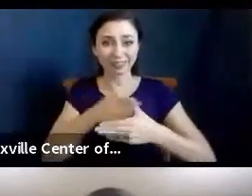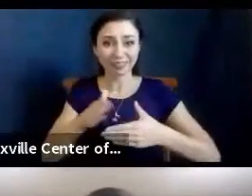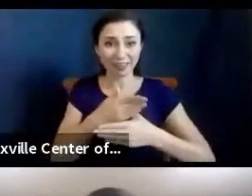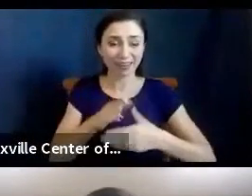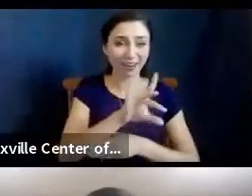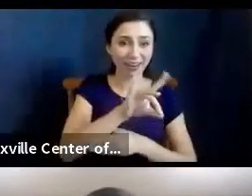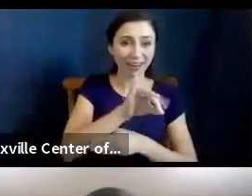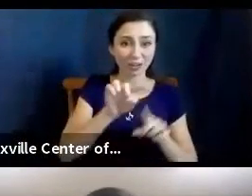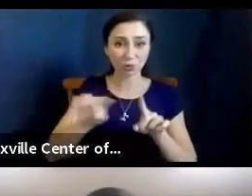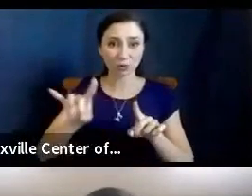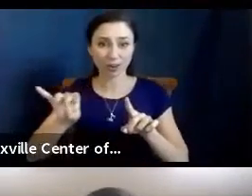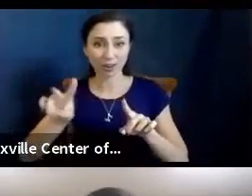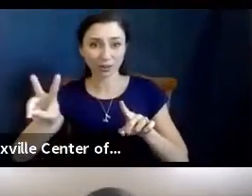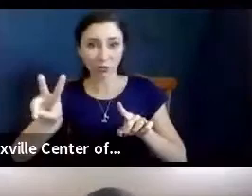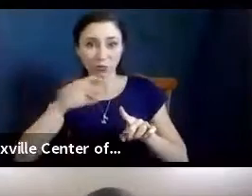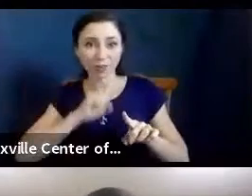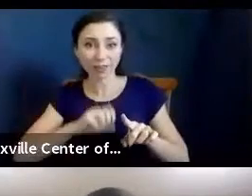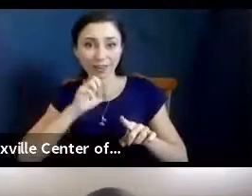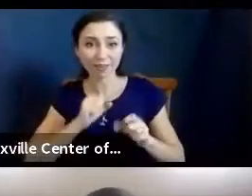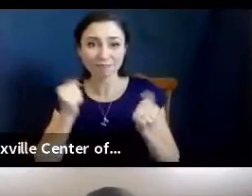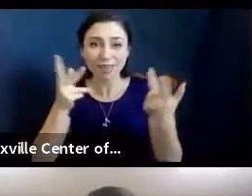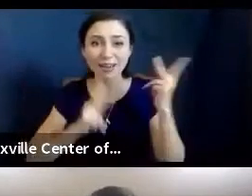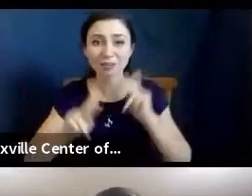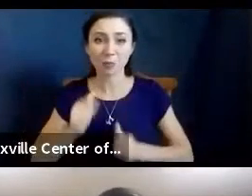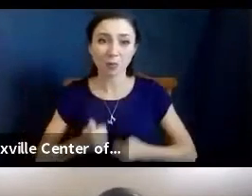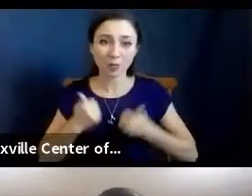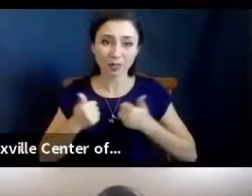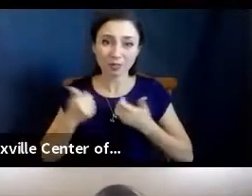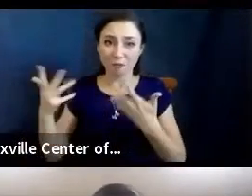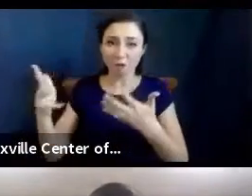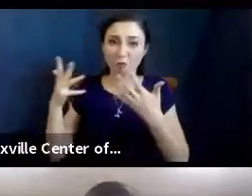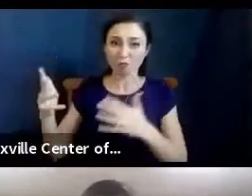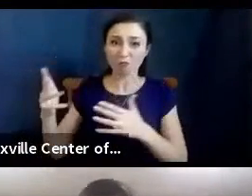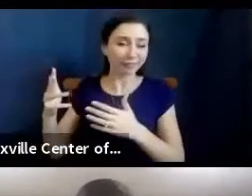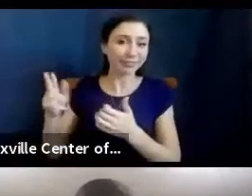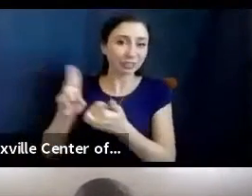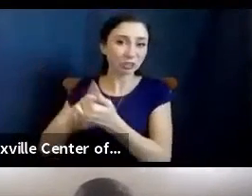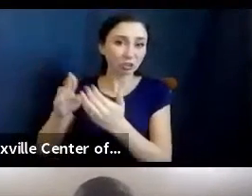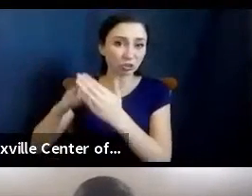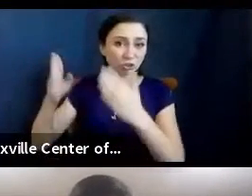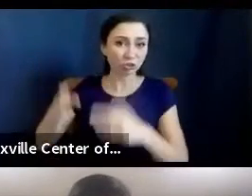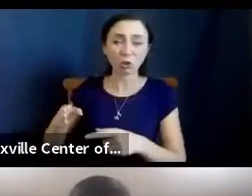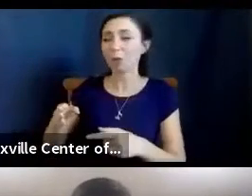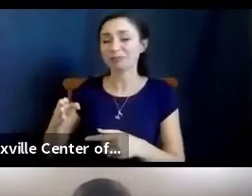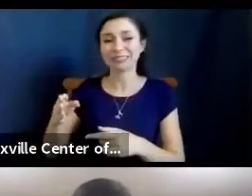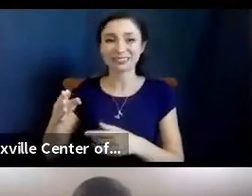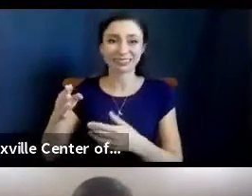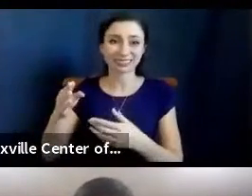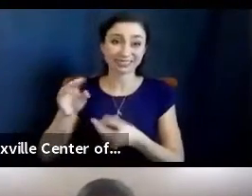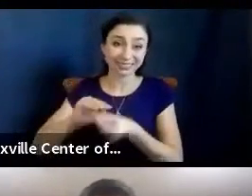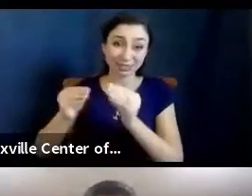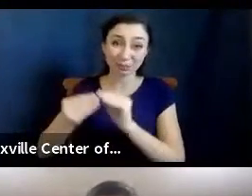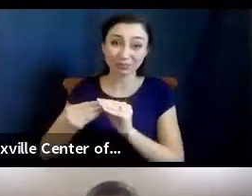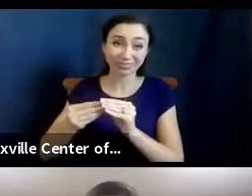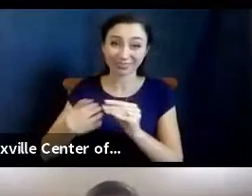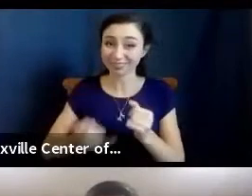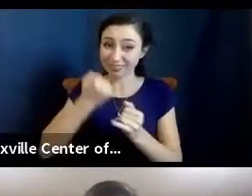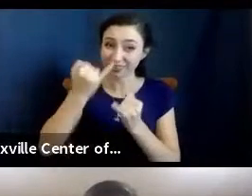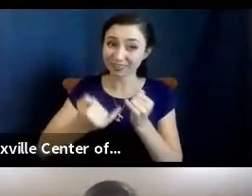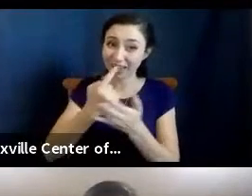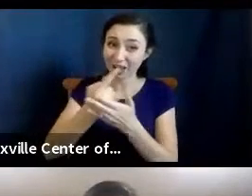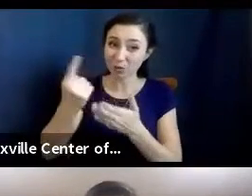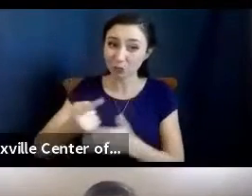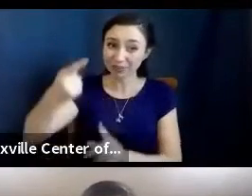of age. These people, many of whom reside in nursing homes, are statistically within their last months and weeks to live due to many